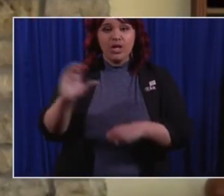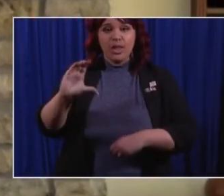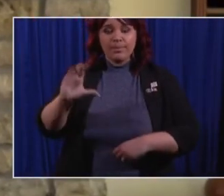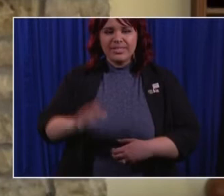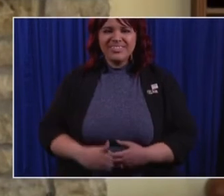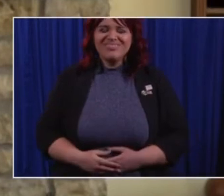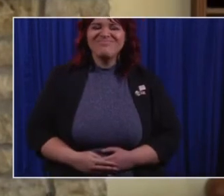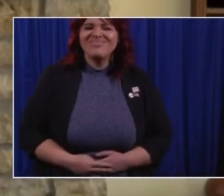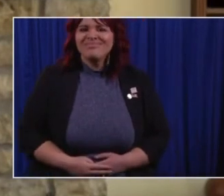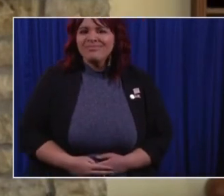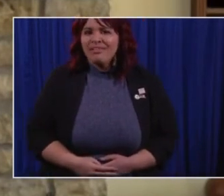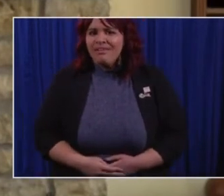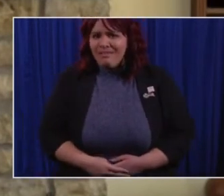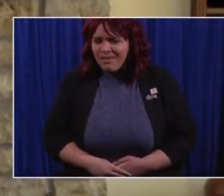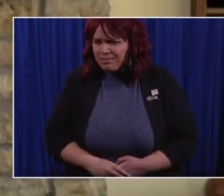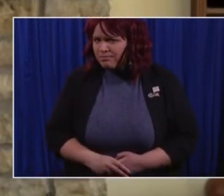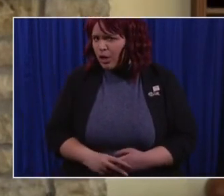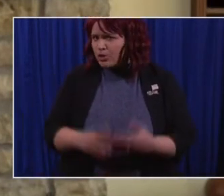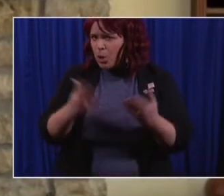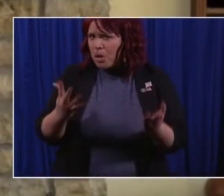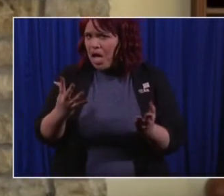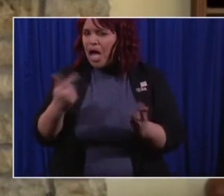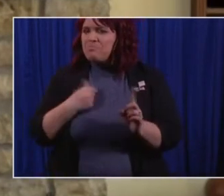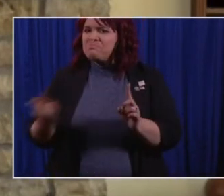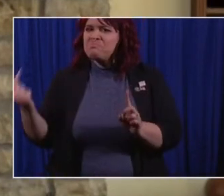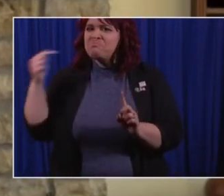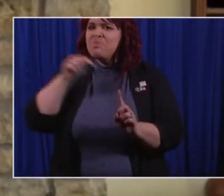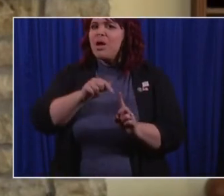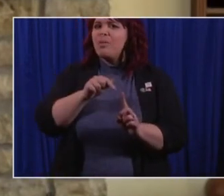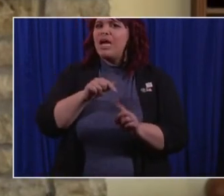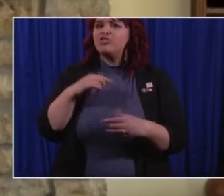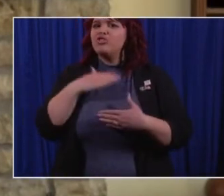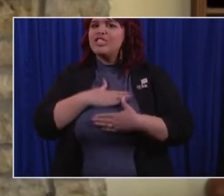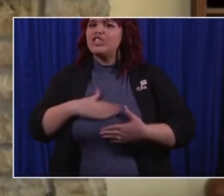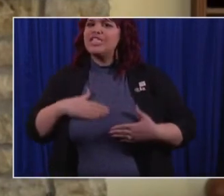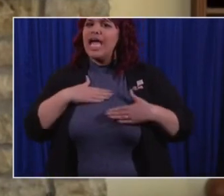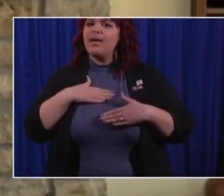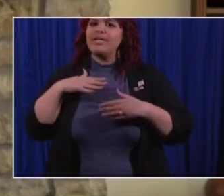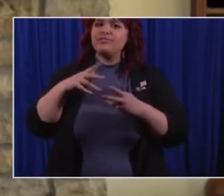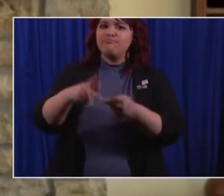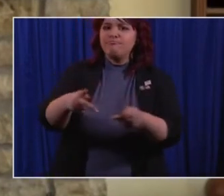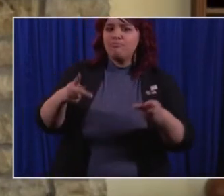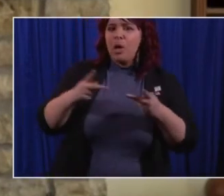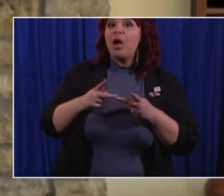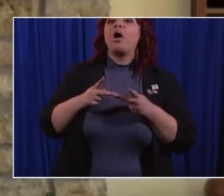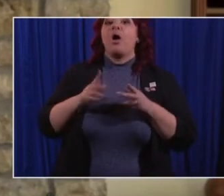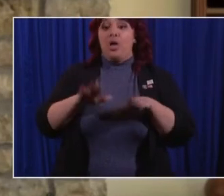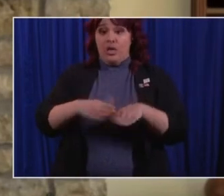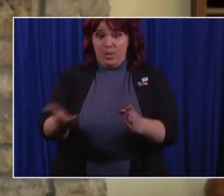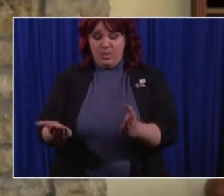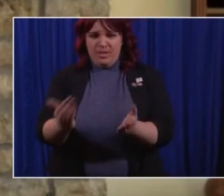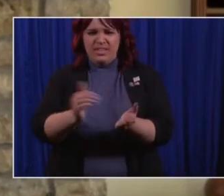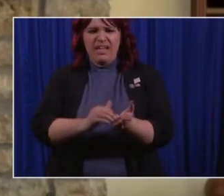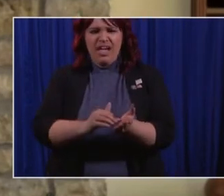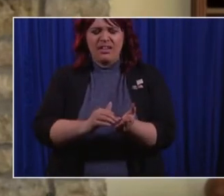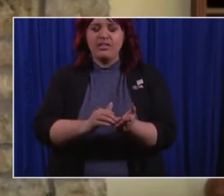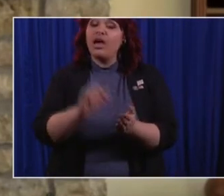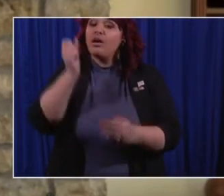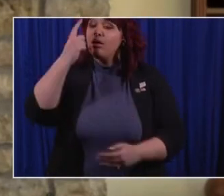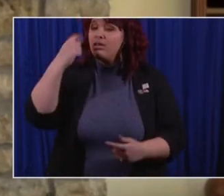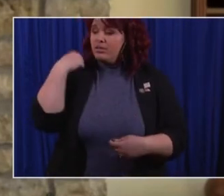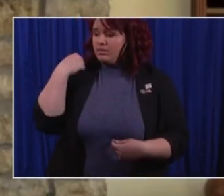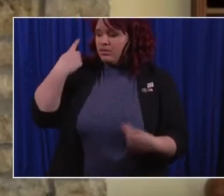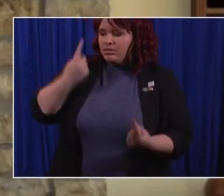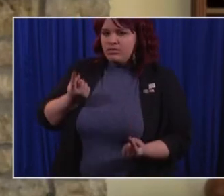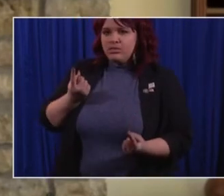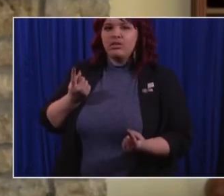and venues opening back up. Many have been critical over the state's contact tracing. Is that something that you're